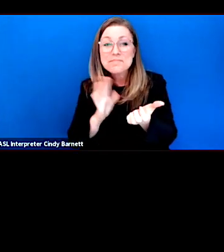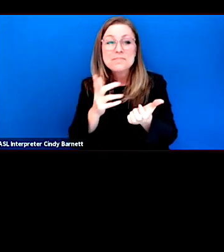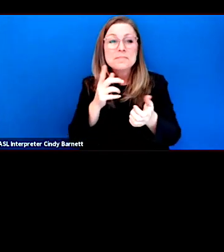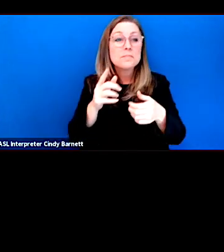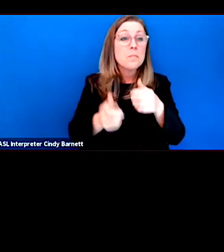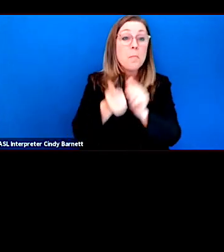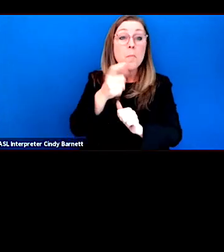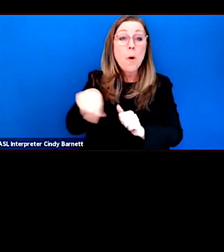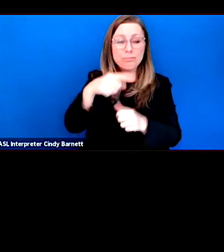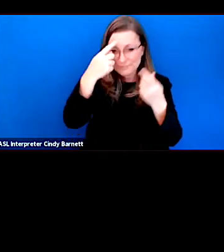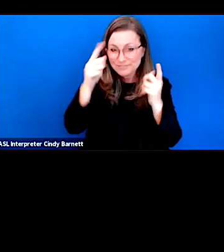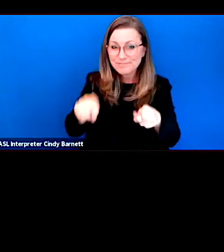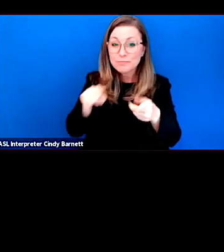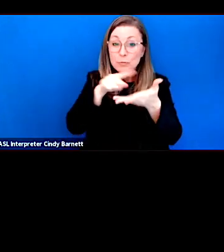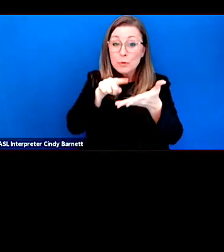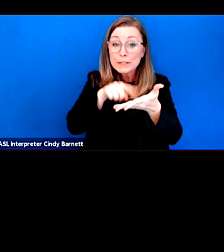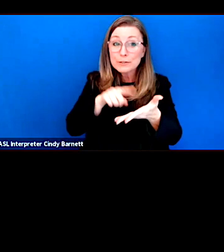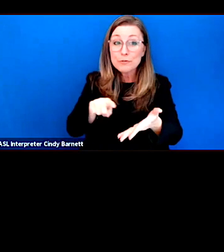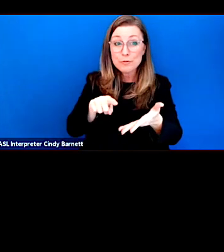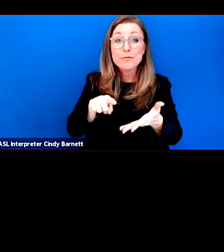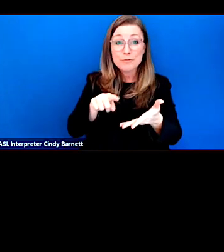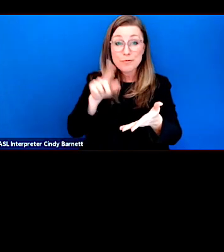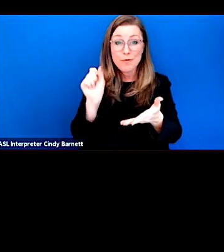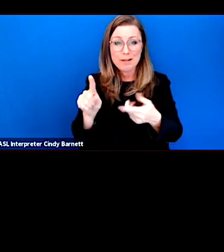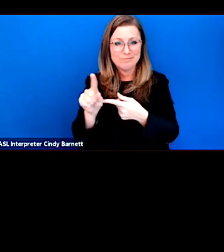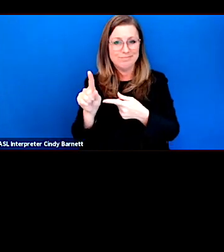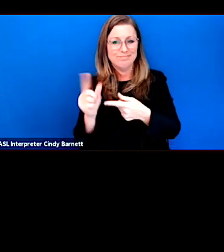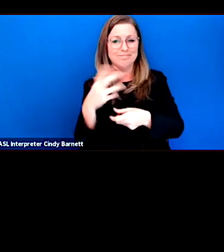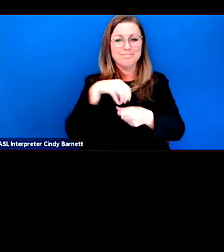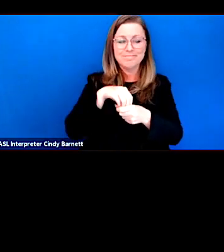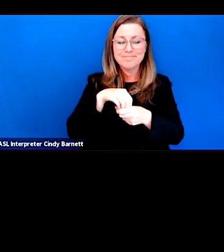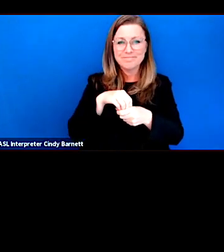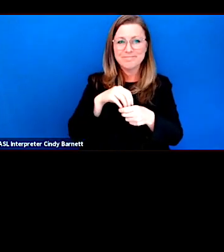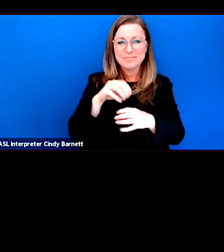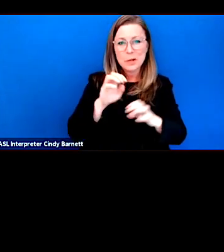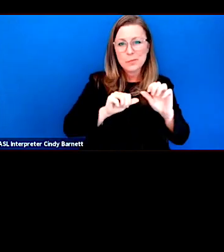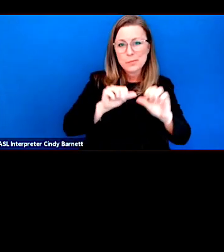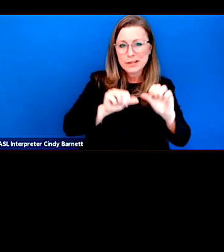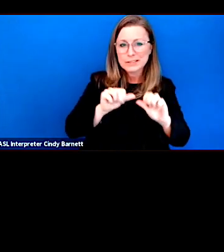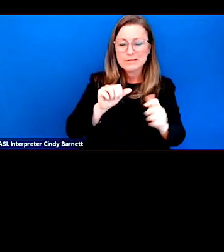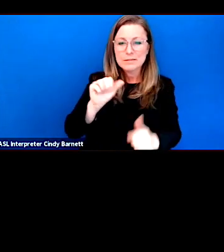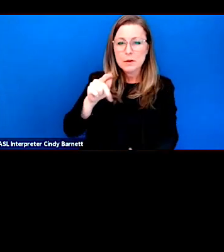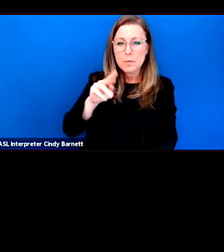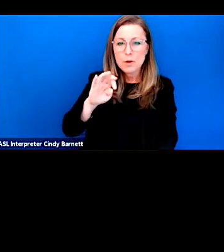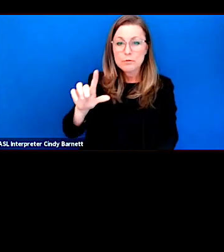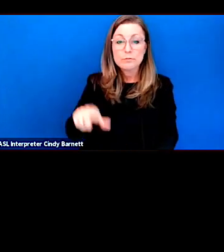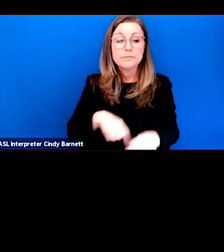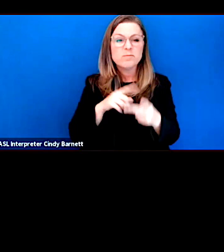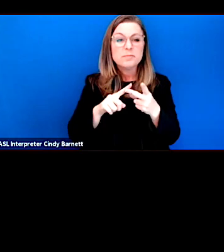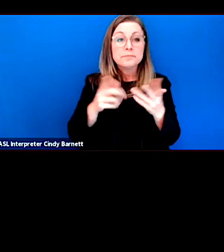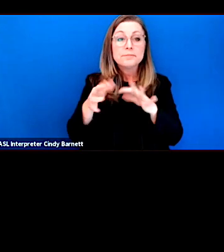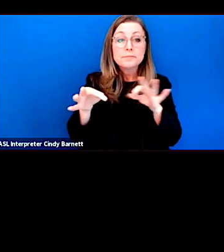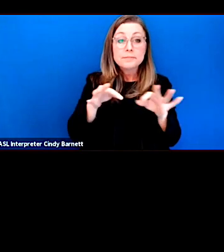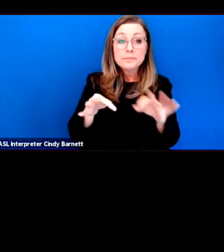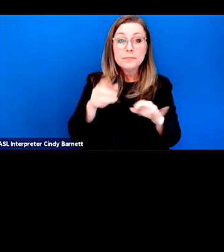part of the quality appraisal. Our team would agree with you. The description of the data collection methods